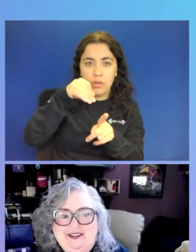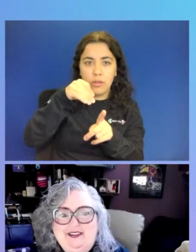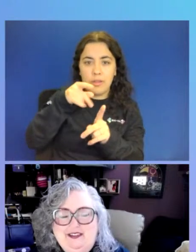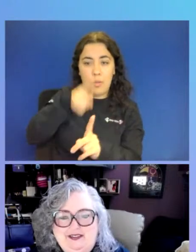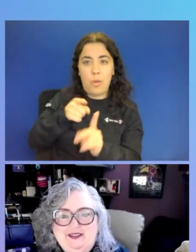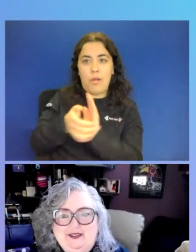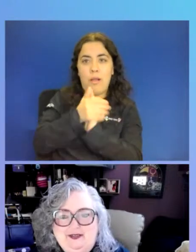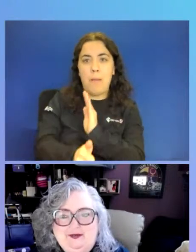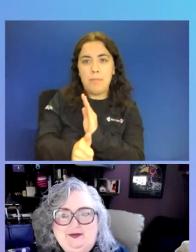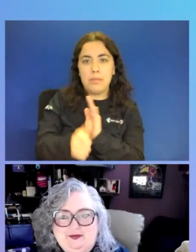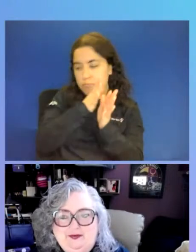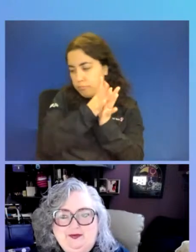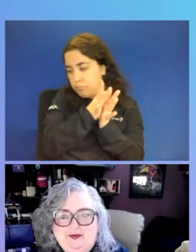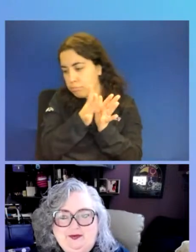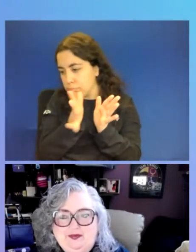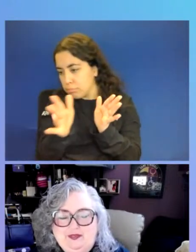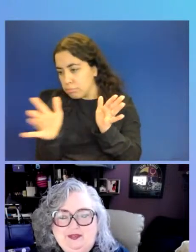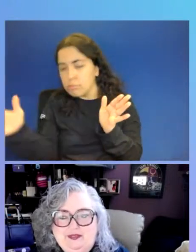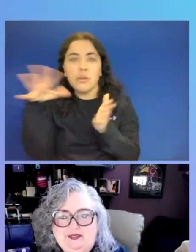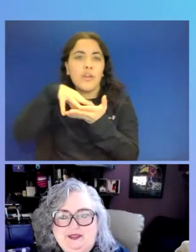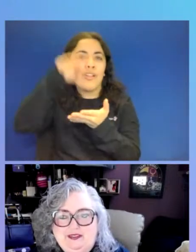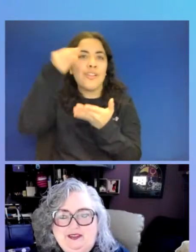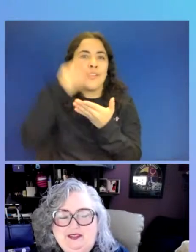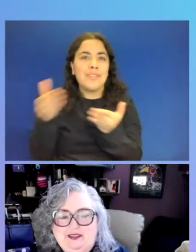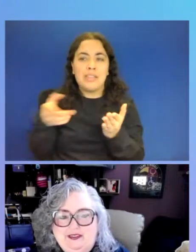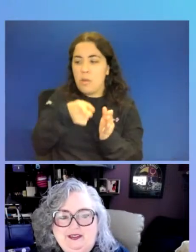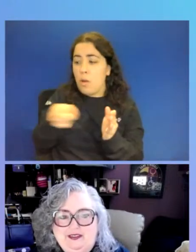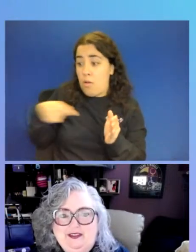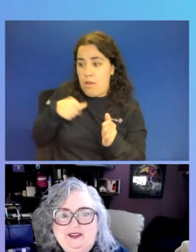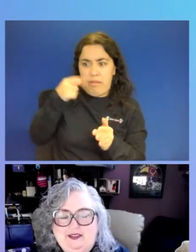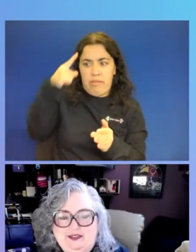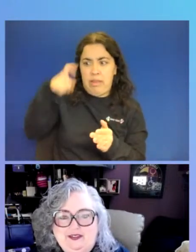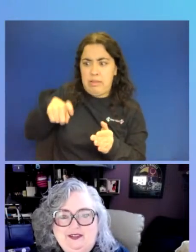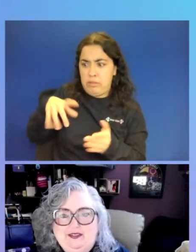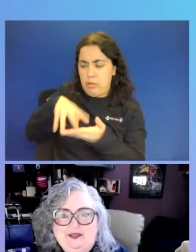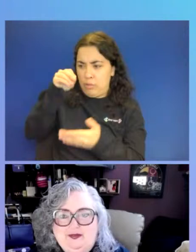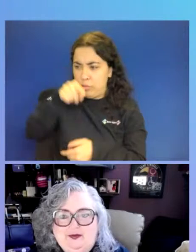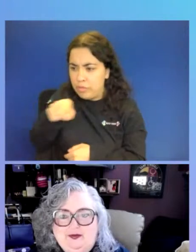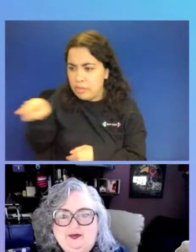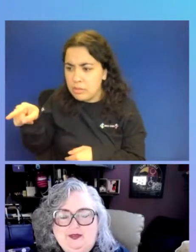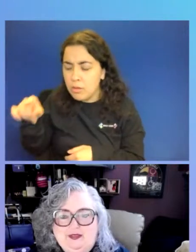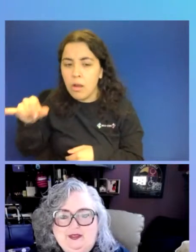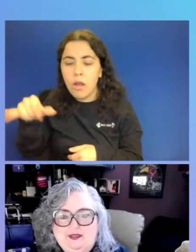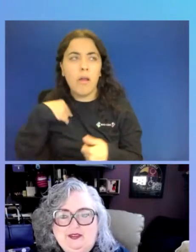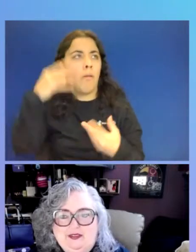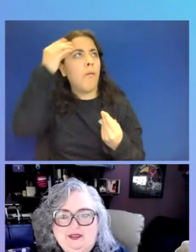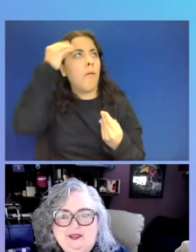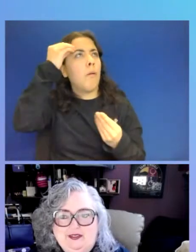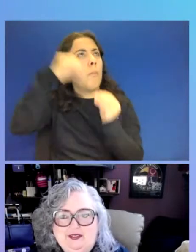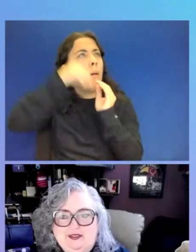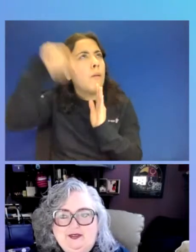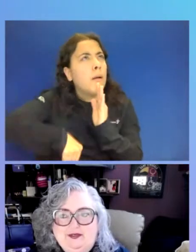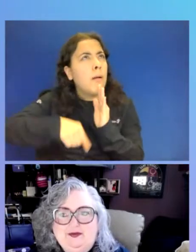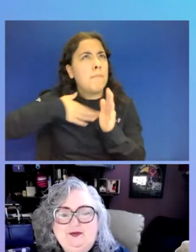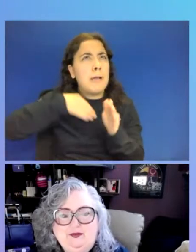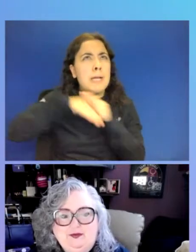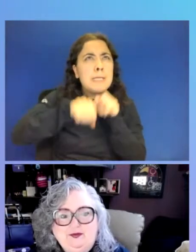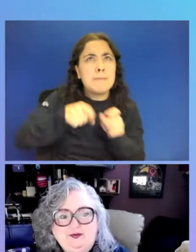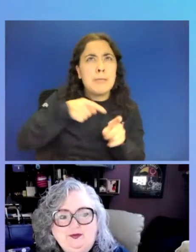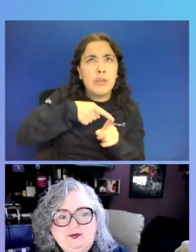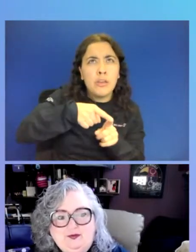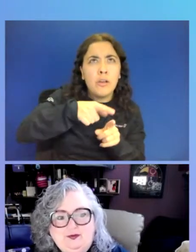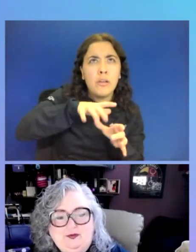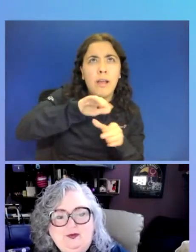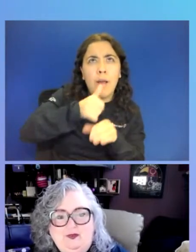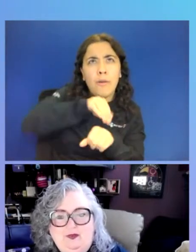exam. You learn about things that you didn't think you would have to learn about, but it makes you think a little bit more deeply. And that's a value, that's